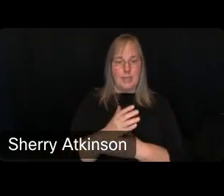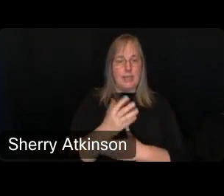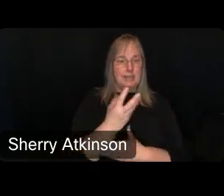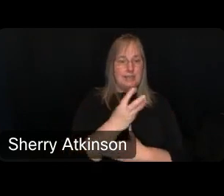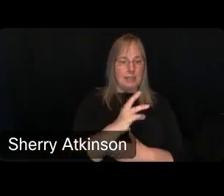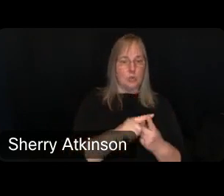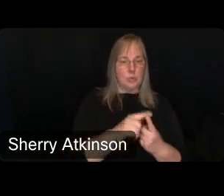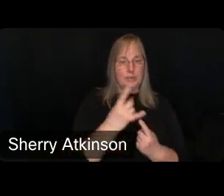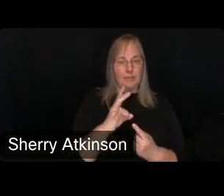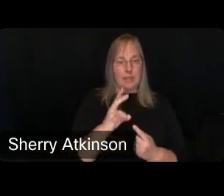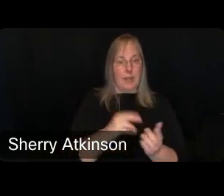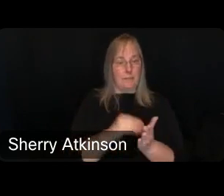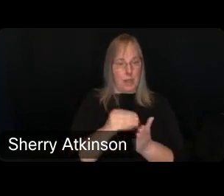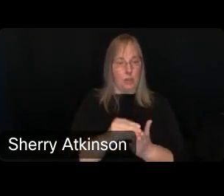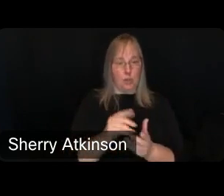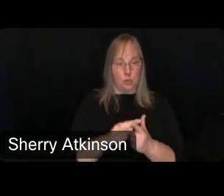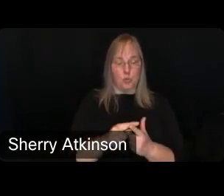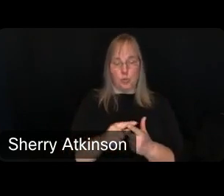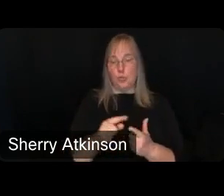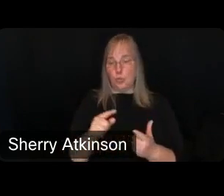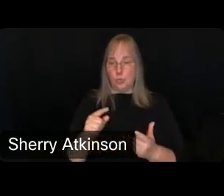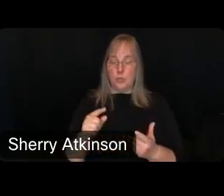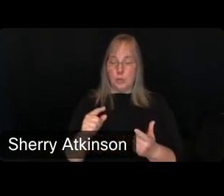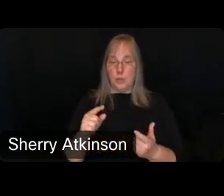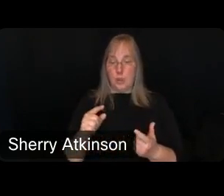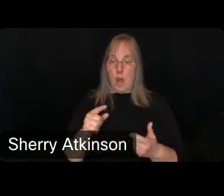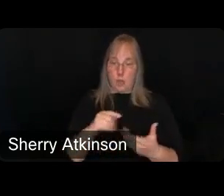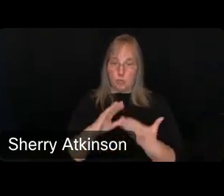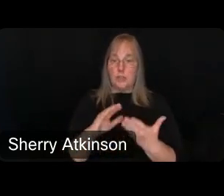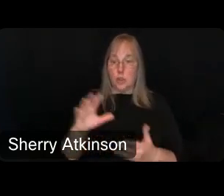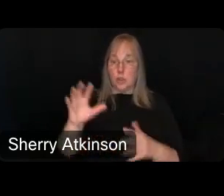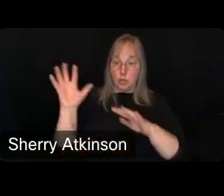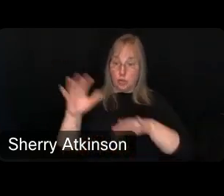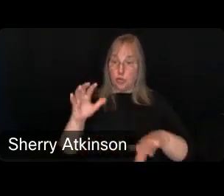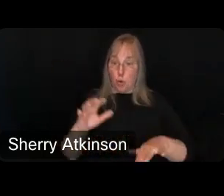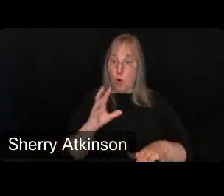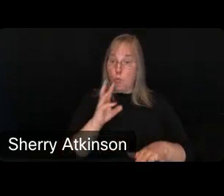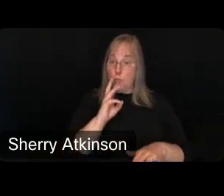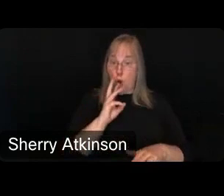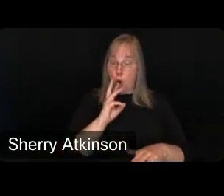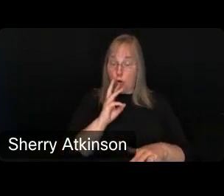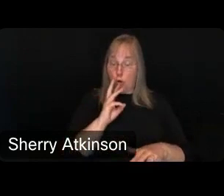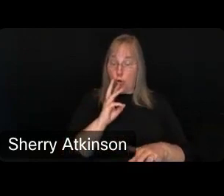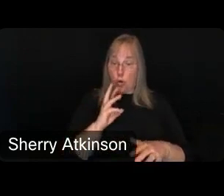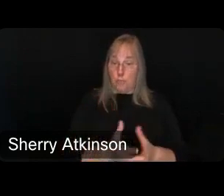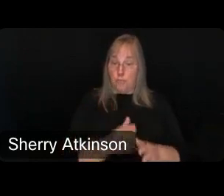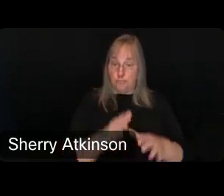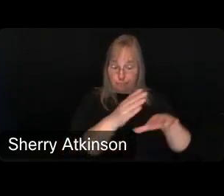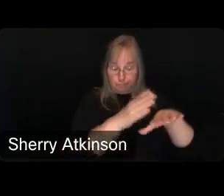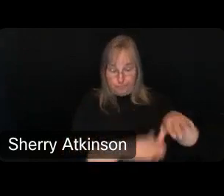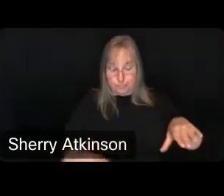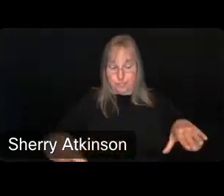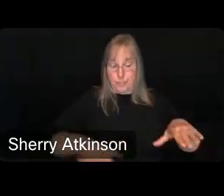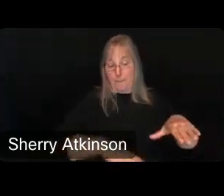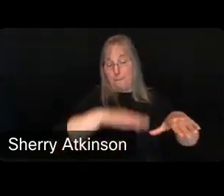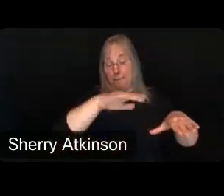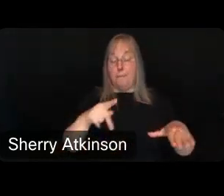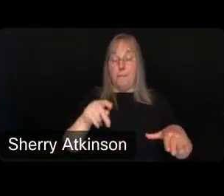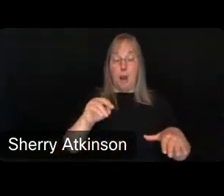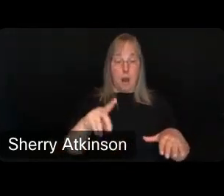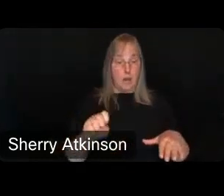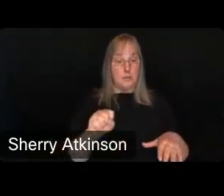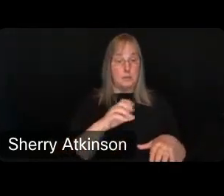between address those stormwater ponds and also the state mandates of NPDES permits